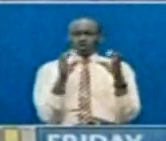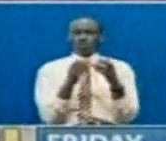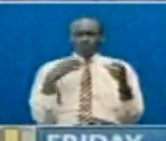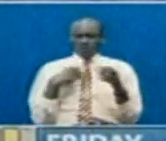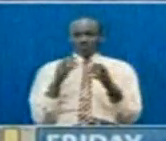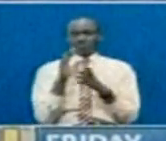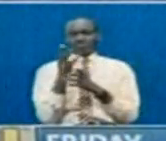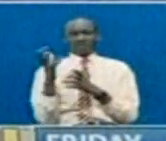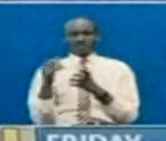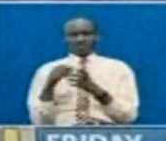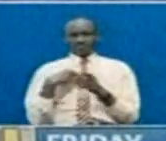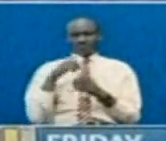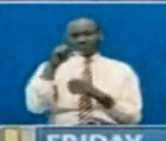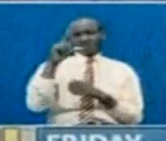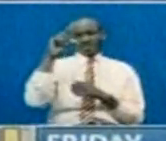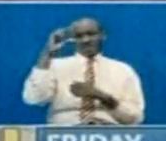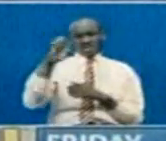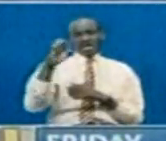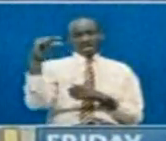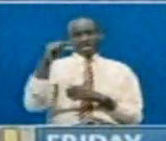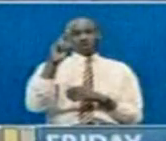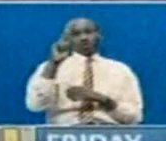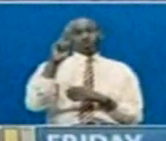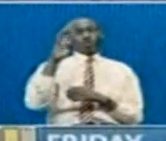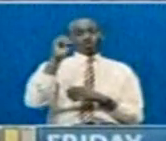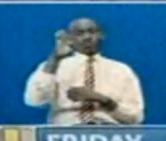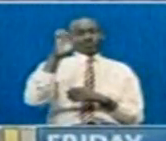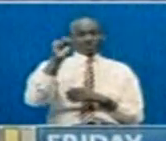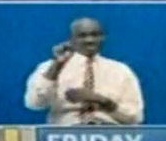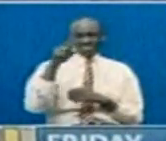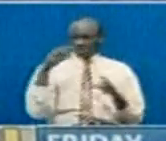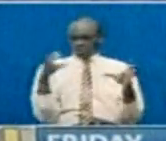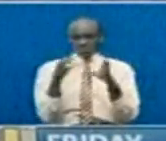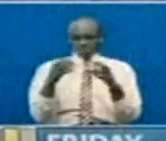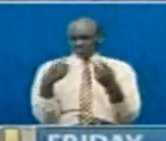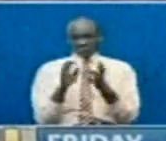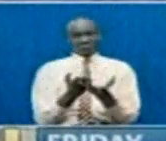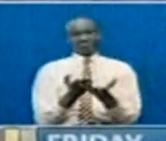plants. Do we say legumes, legumes, legumes? Which is which, Wilis?